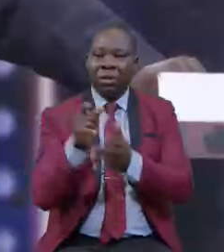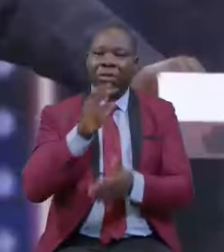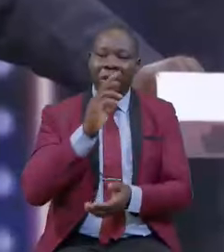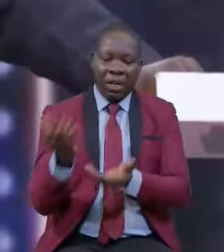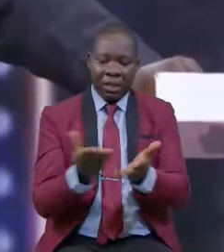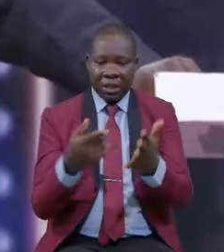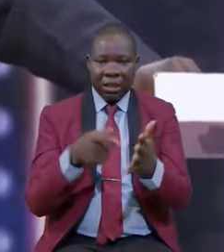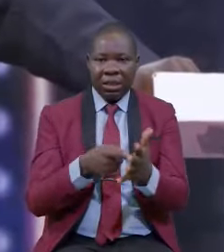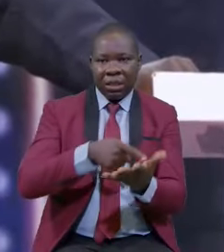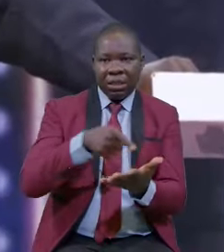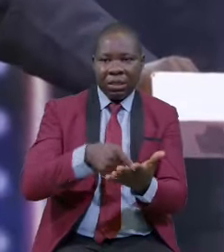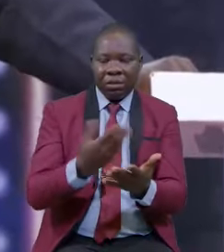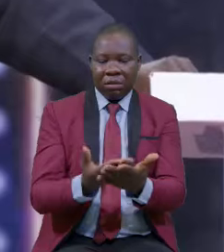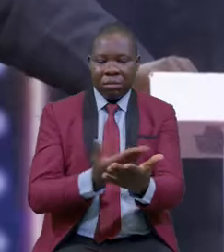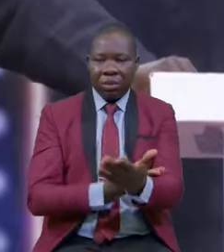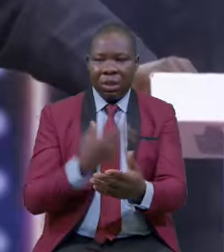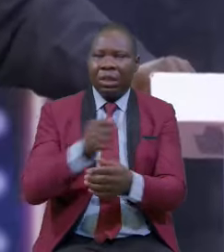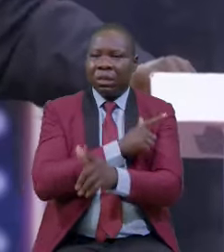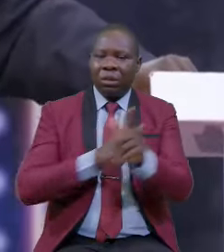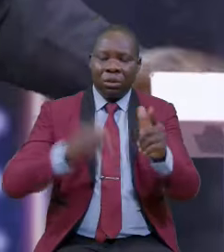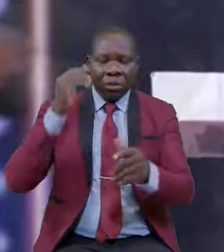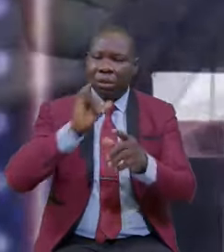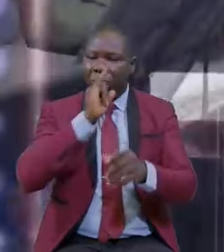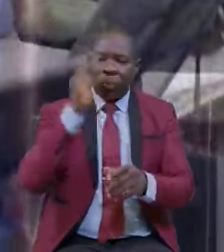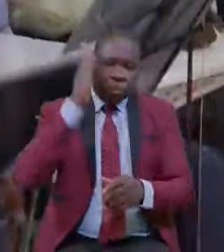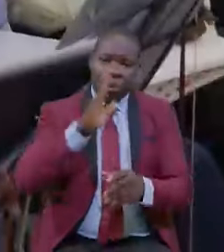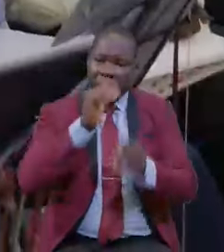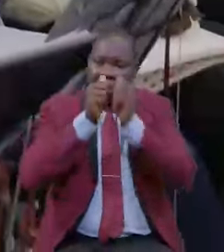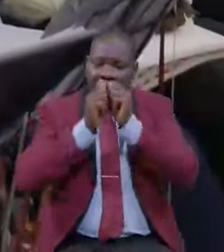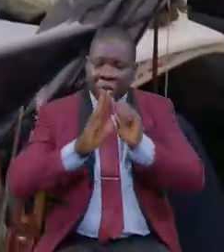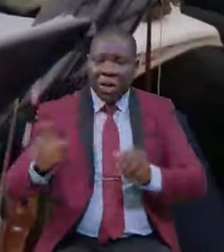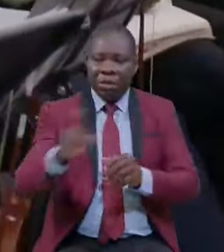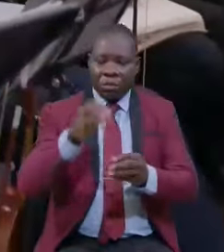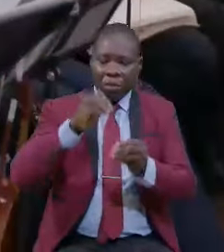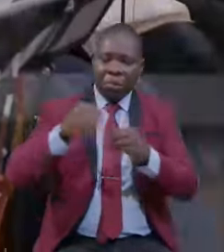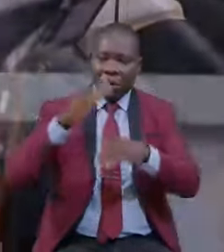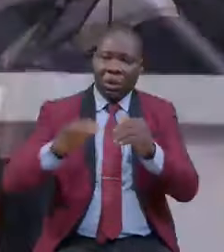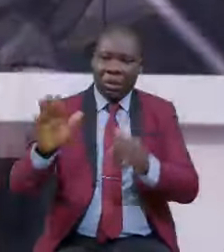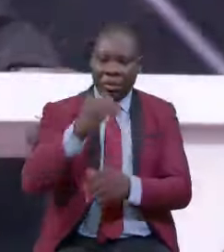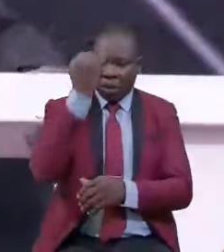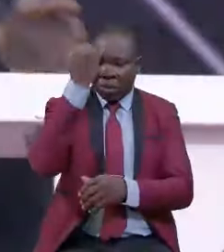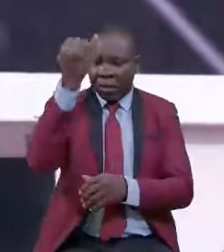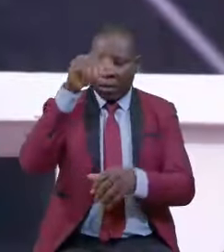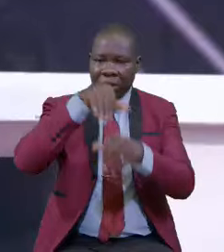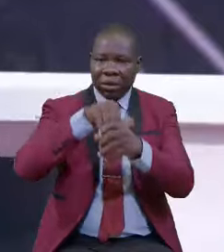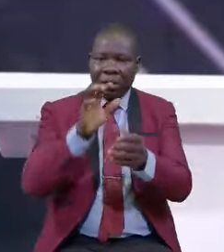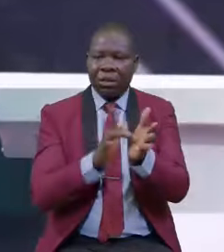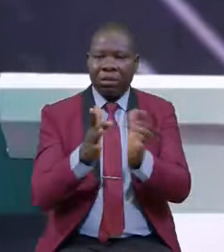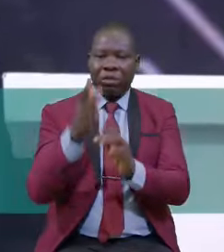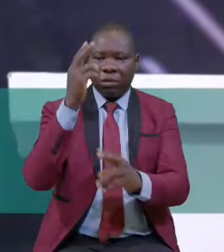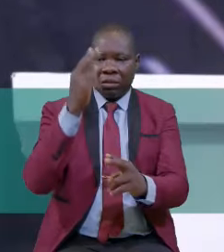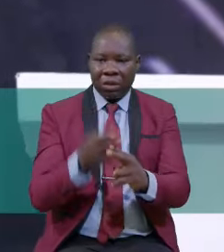is going to bless you beyond your imagination. Amen. We're looking at number one,